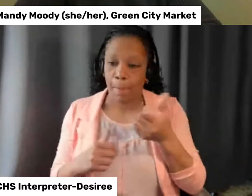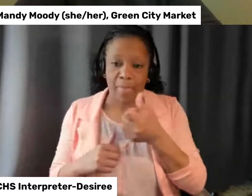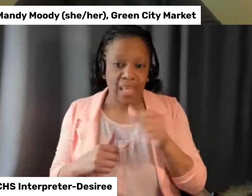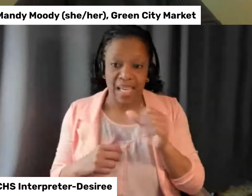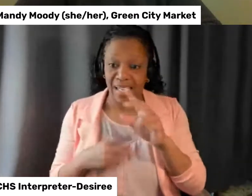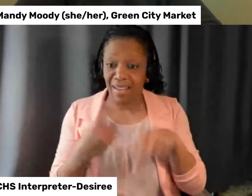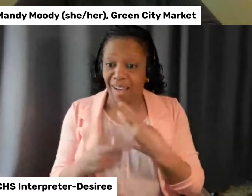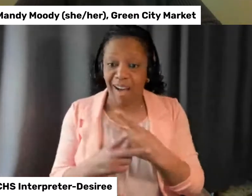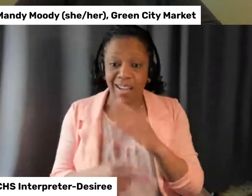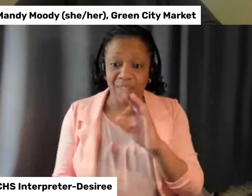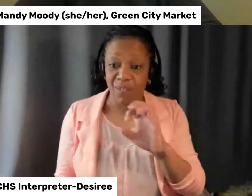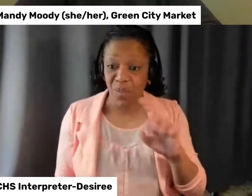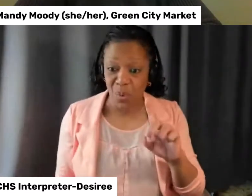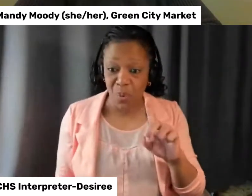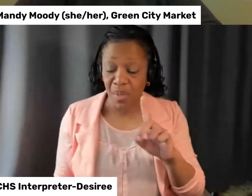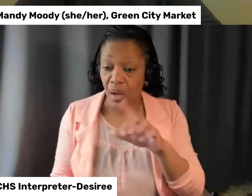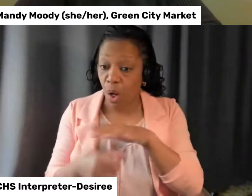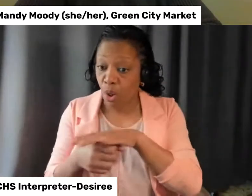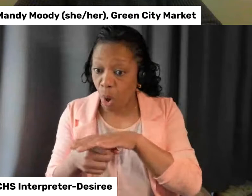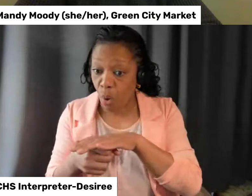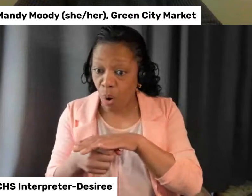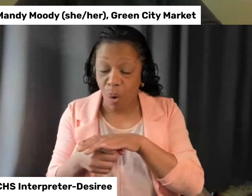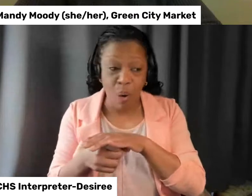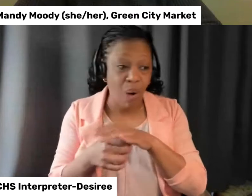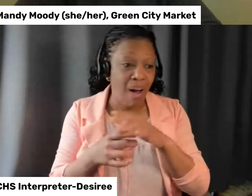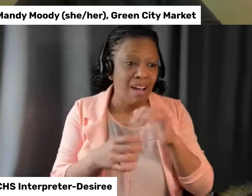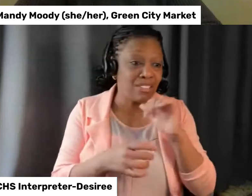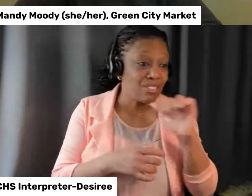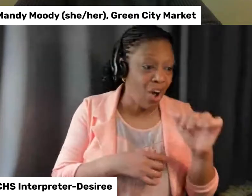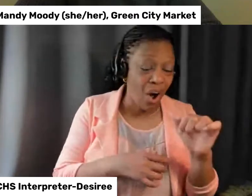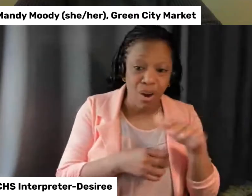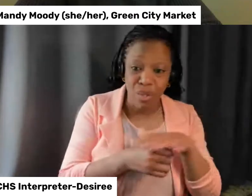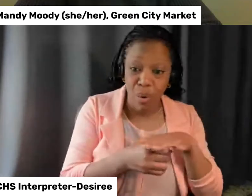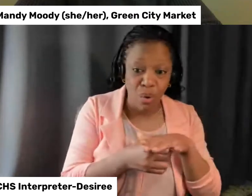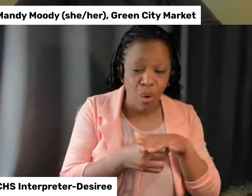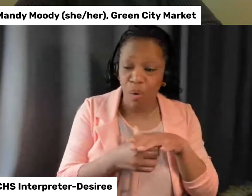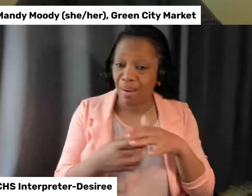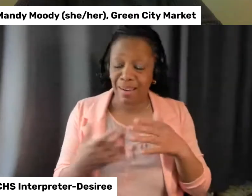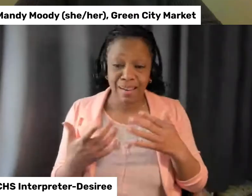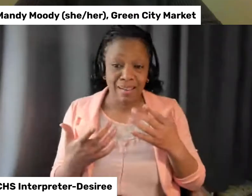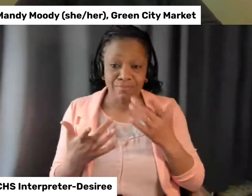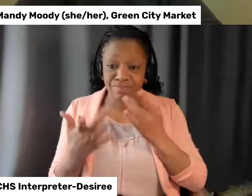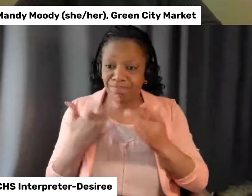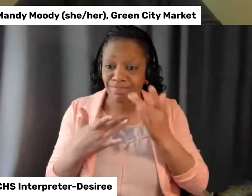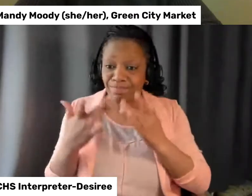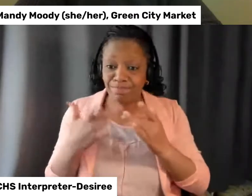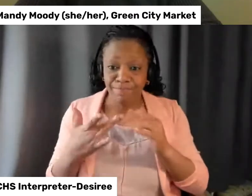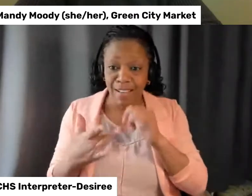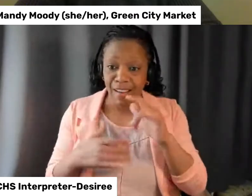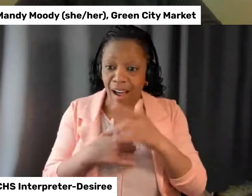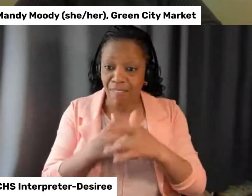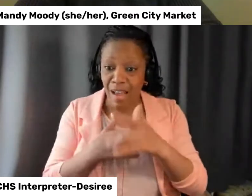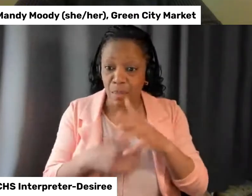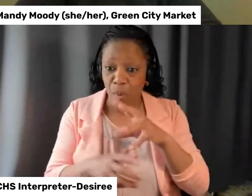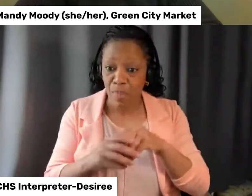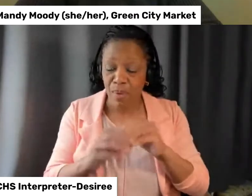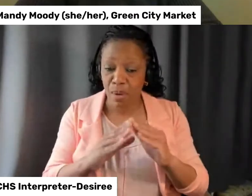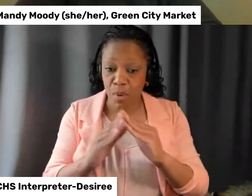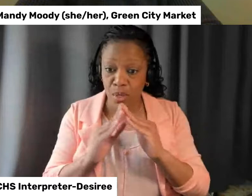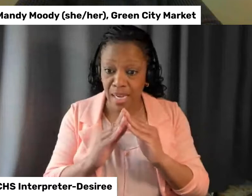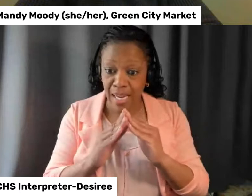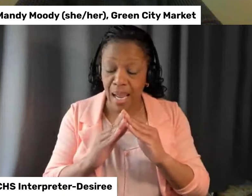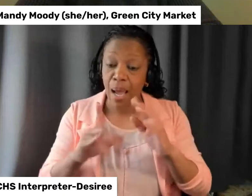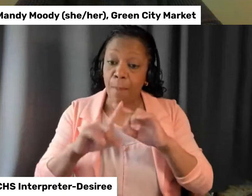become unavailable to the residents that live in our community. But because of this collective and the partners that